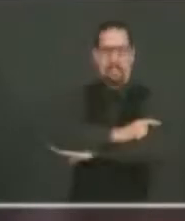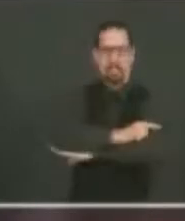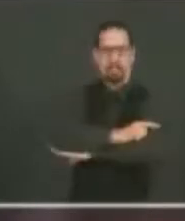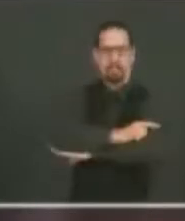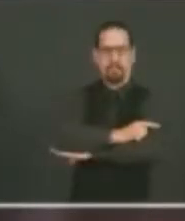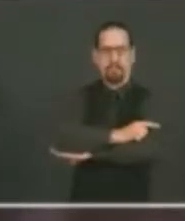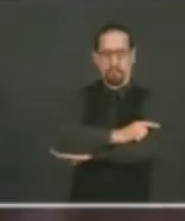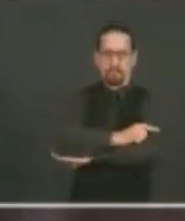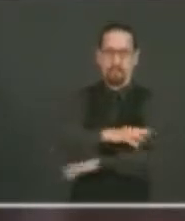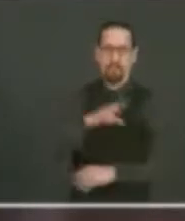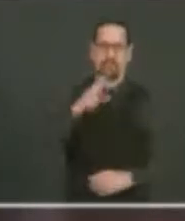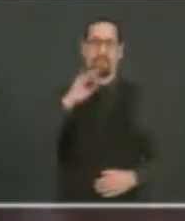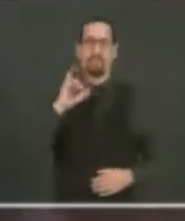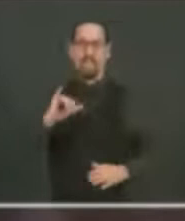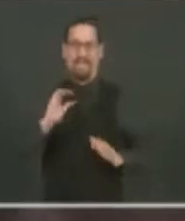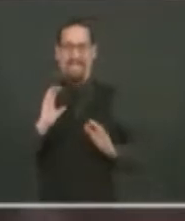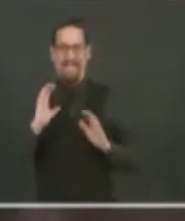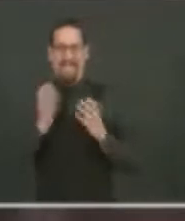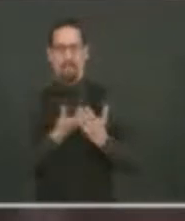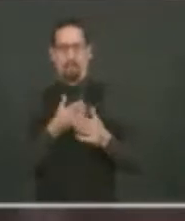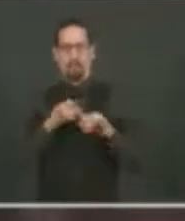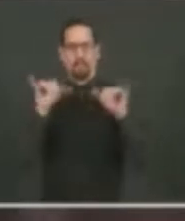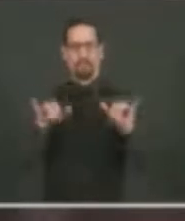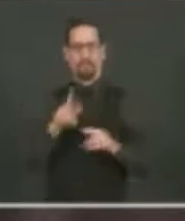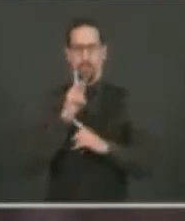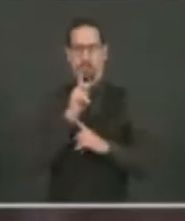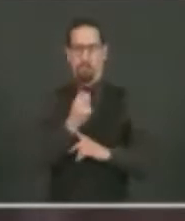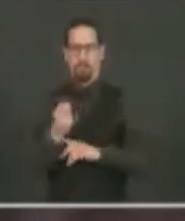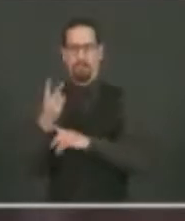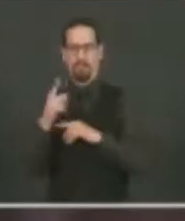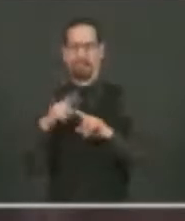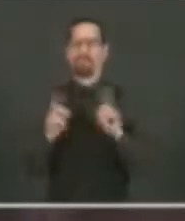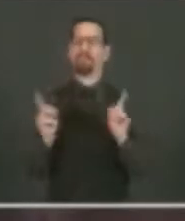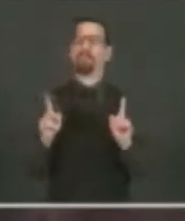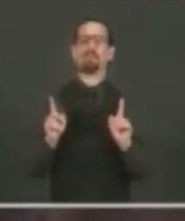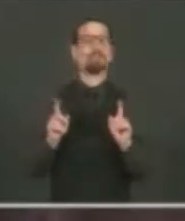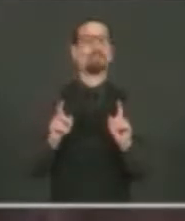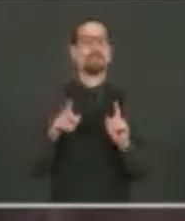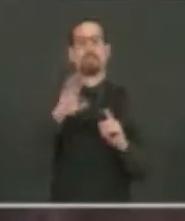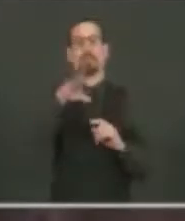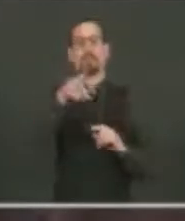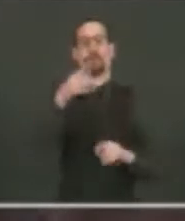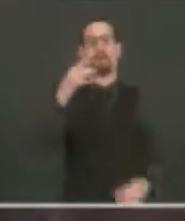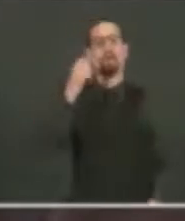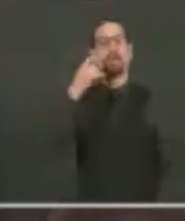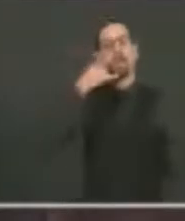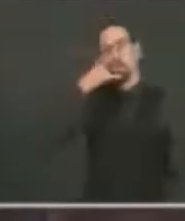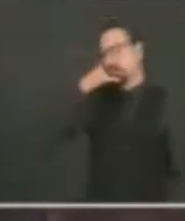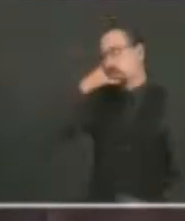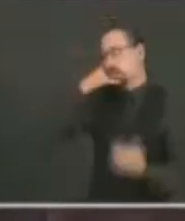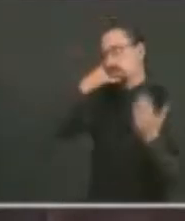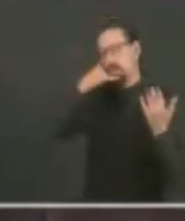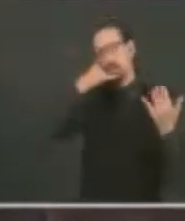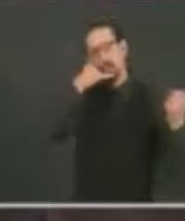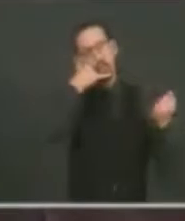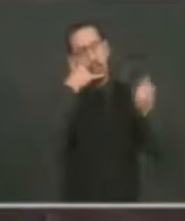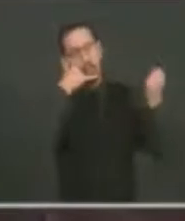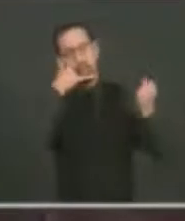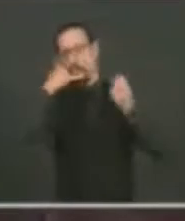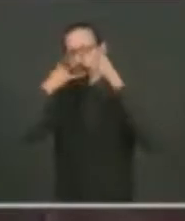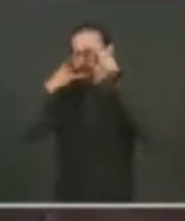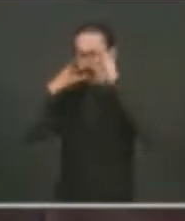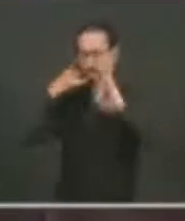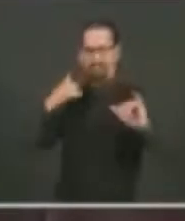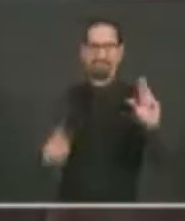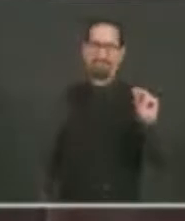it's easy. The wait times on the line are under 2 minutes, and people are able to get tested the